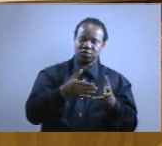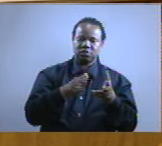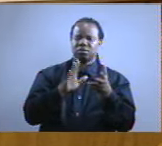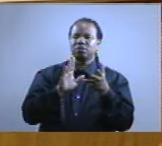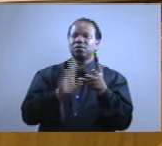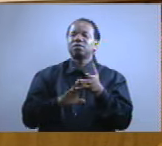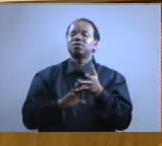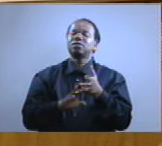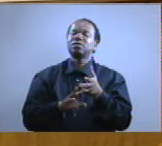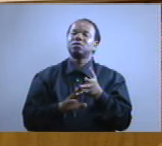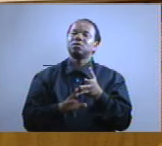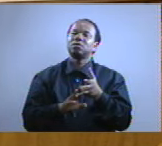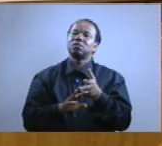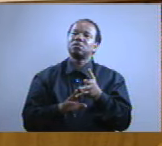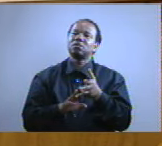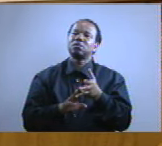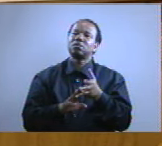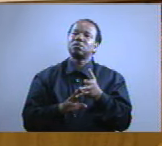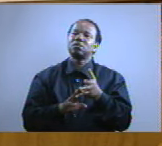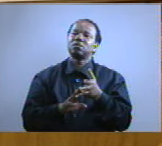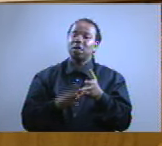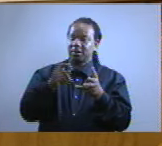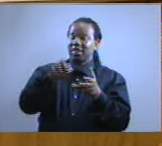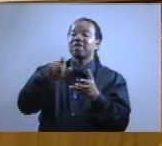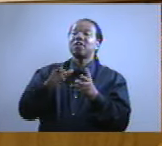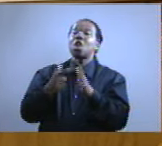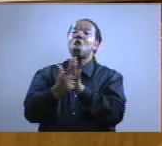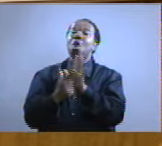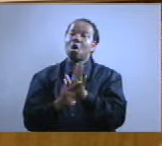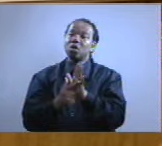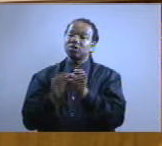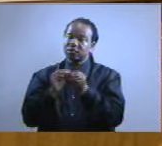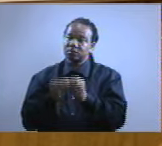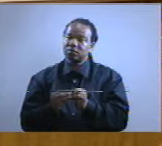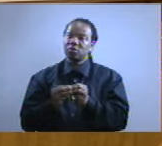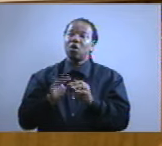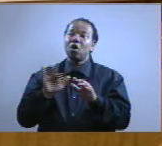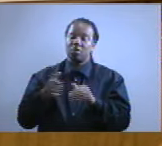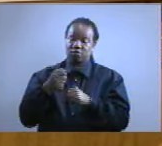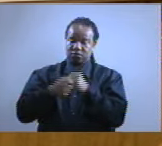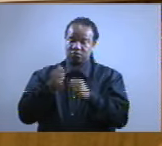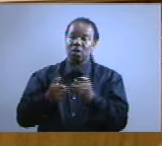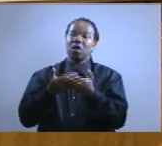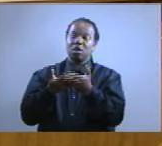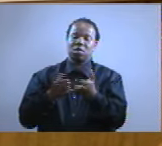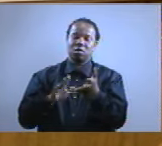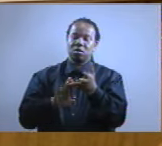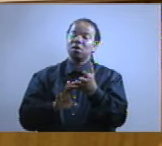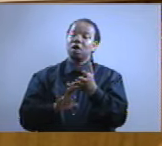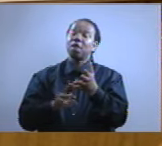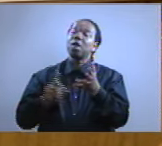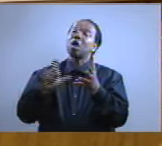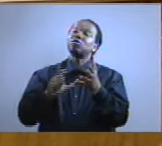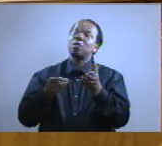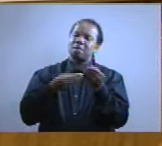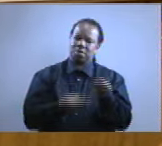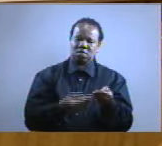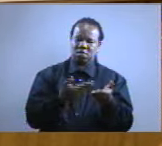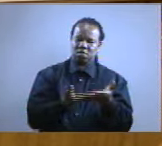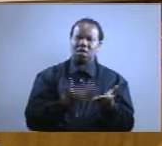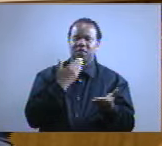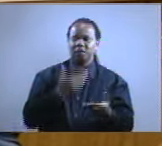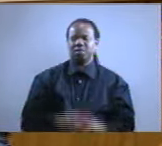of 2013, the Taxation Laws Amendment Bill of 2013, and the Customs Duty Bill of 2013.